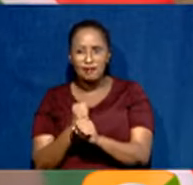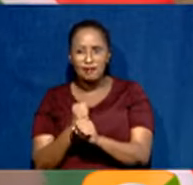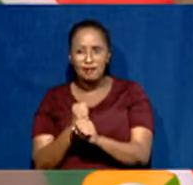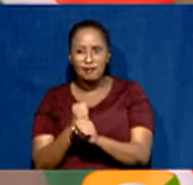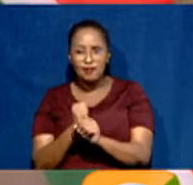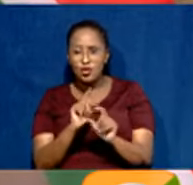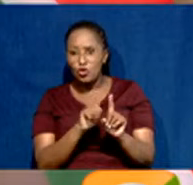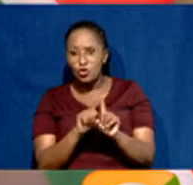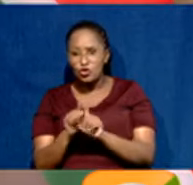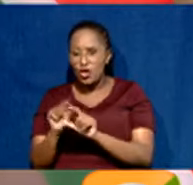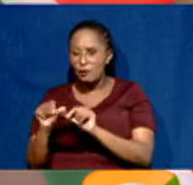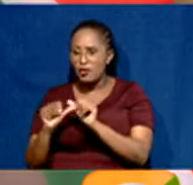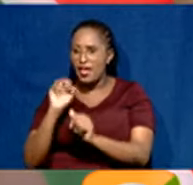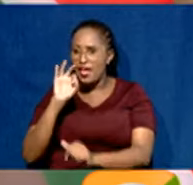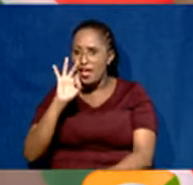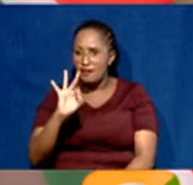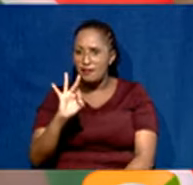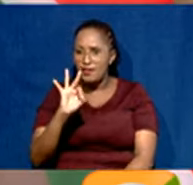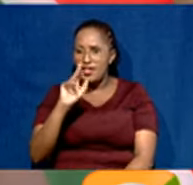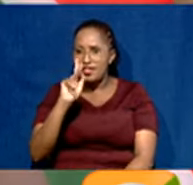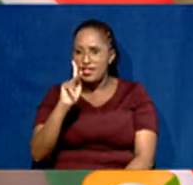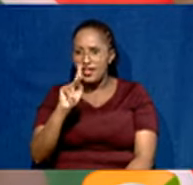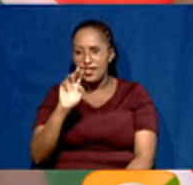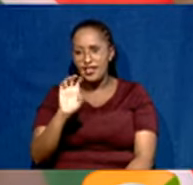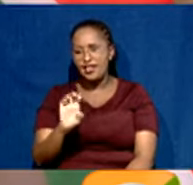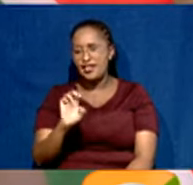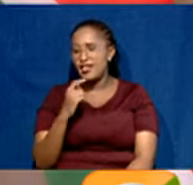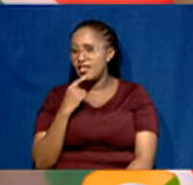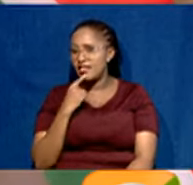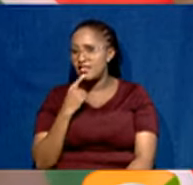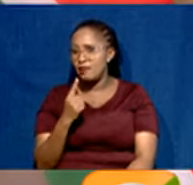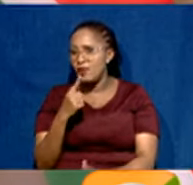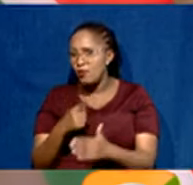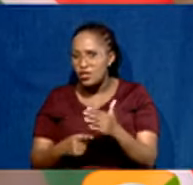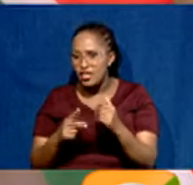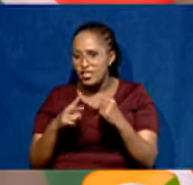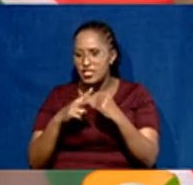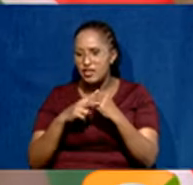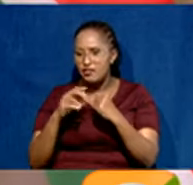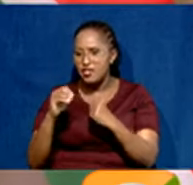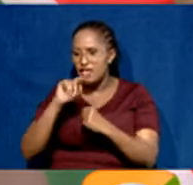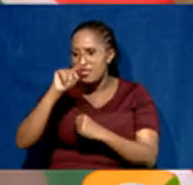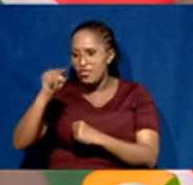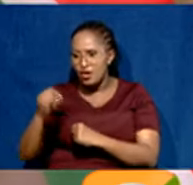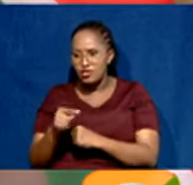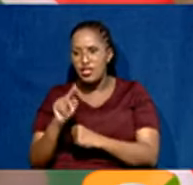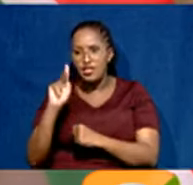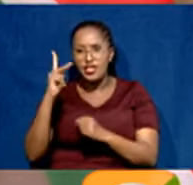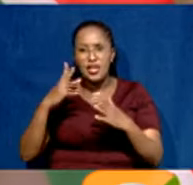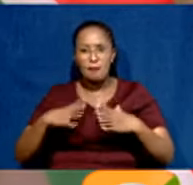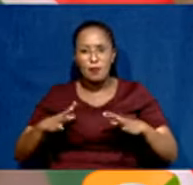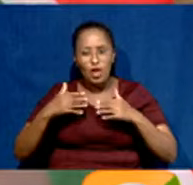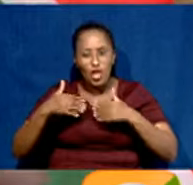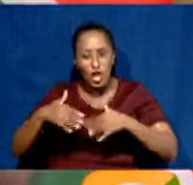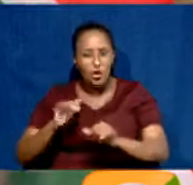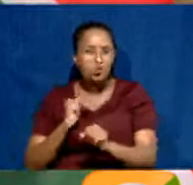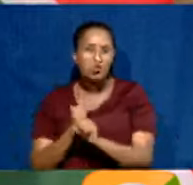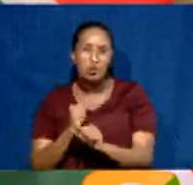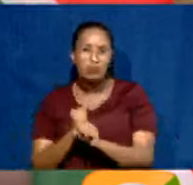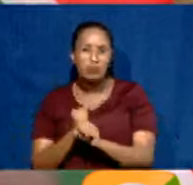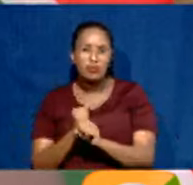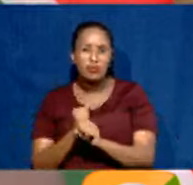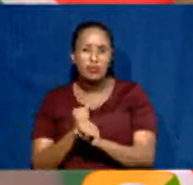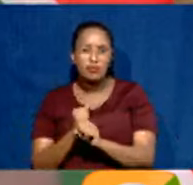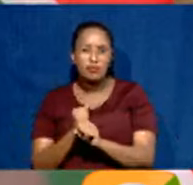Let me go to FKE. FKE said 70,000 Kenyans have lost jobs or